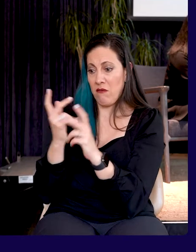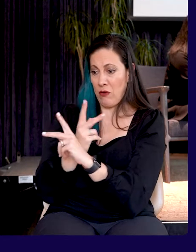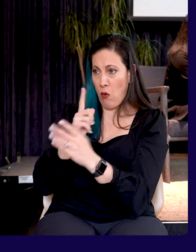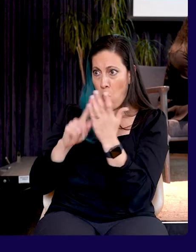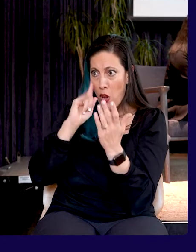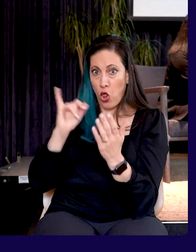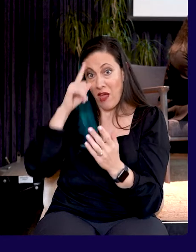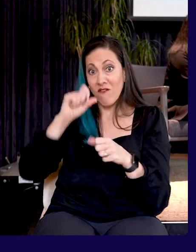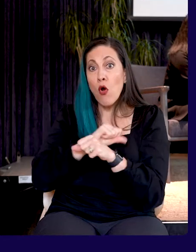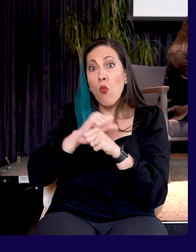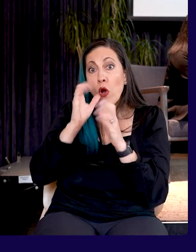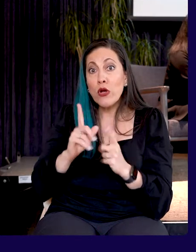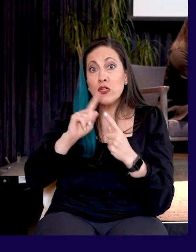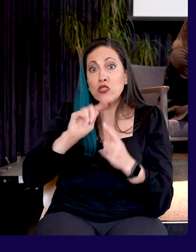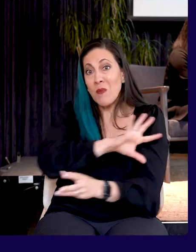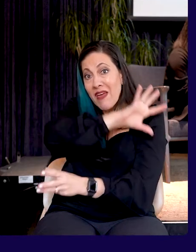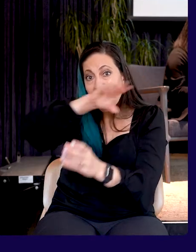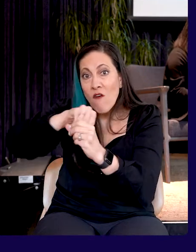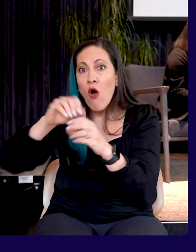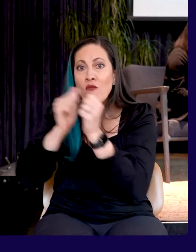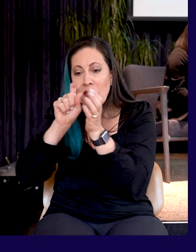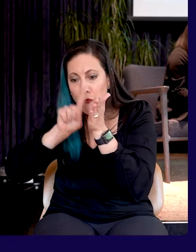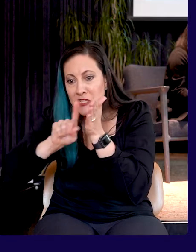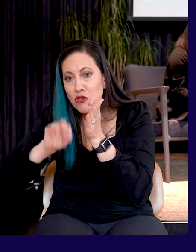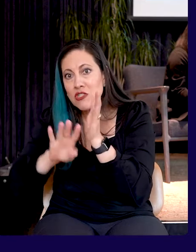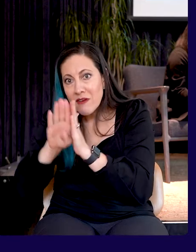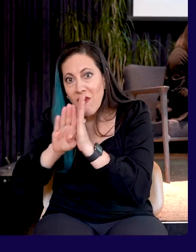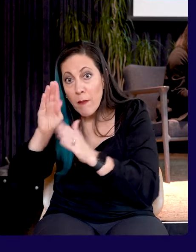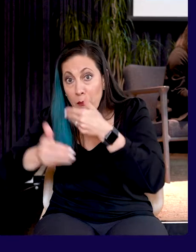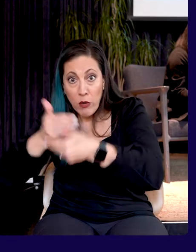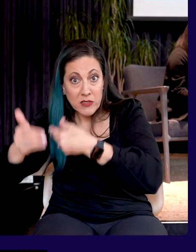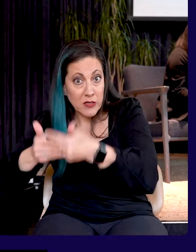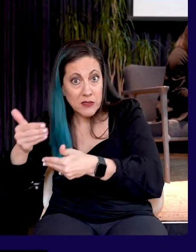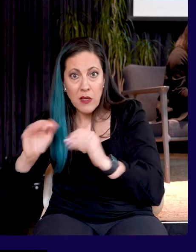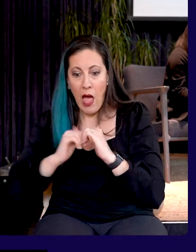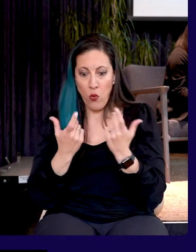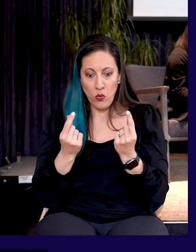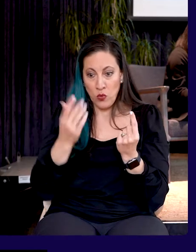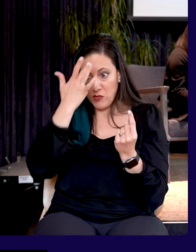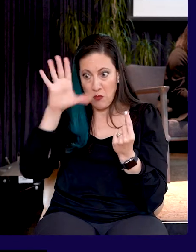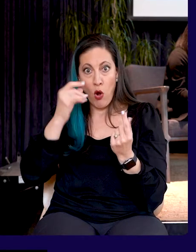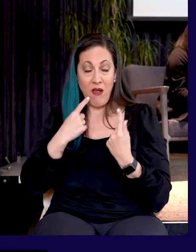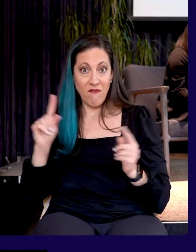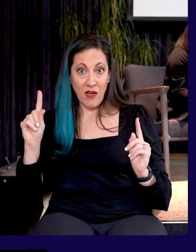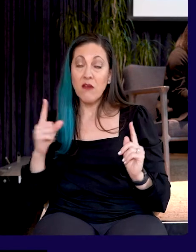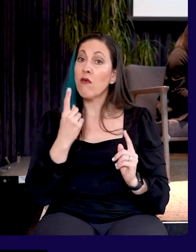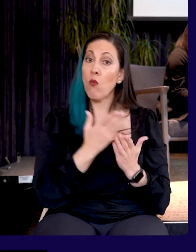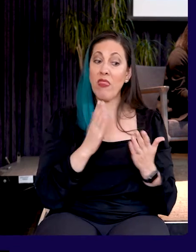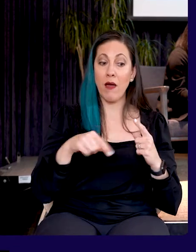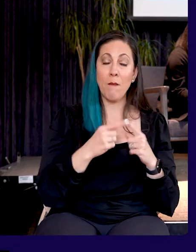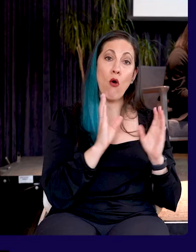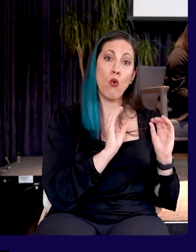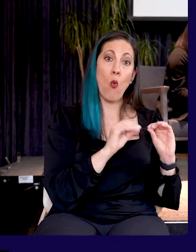workers into the R&D process? How do you do that in a smart way, in an effective way? One thing about organized labor is we're